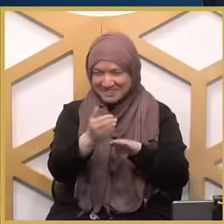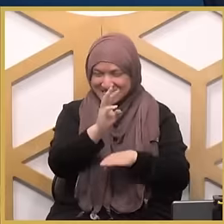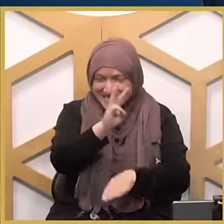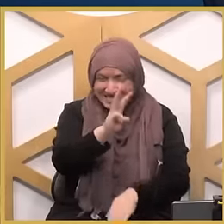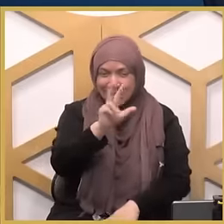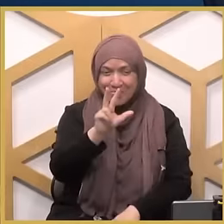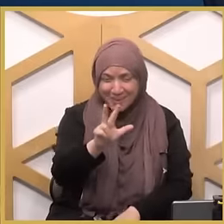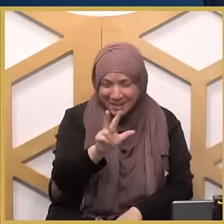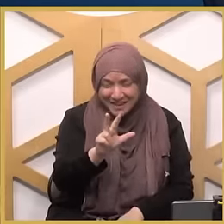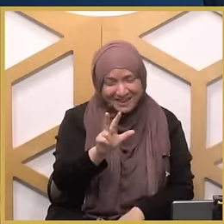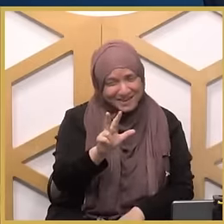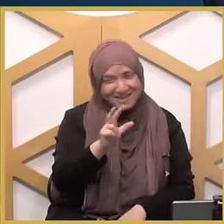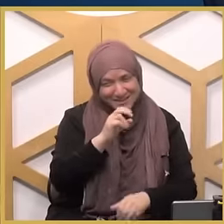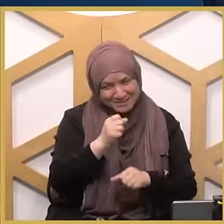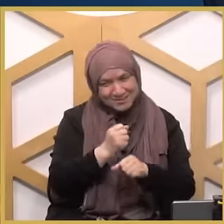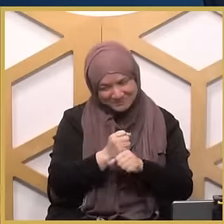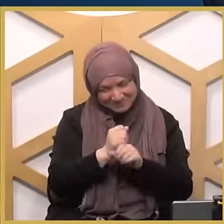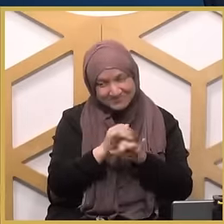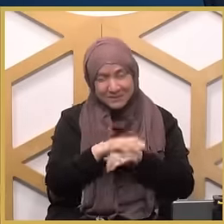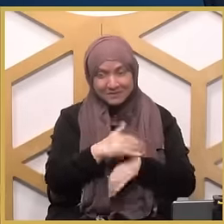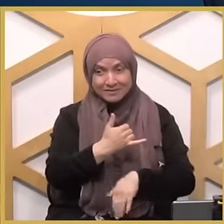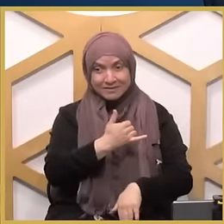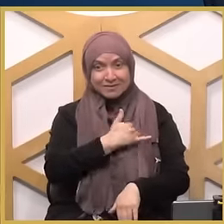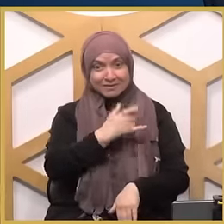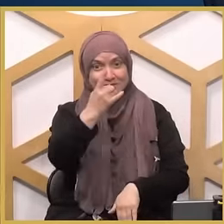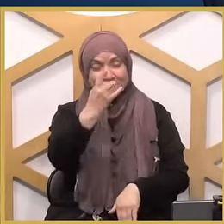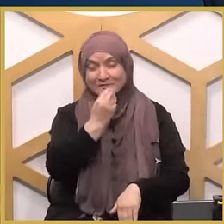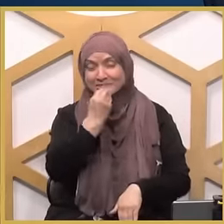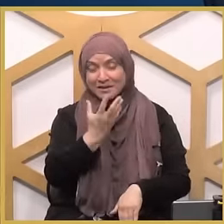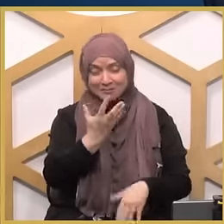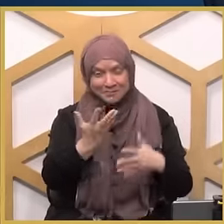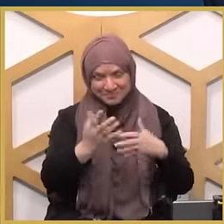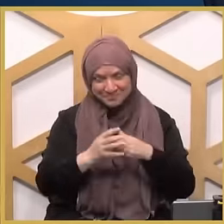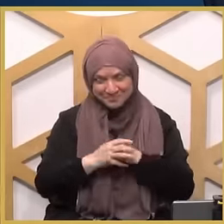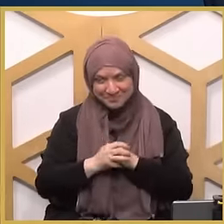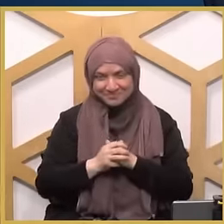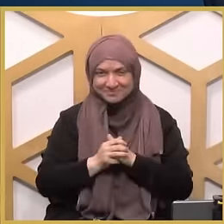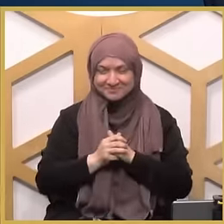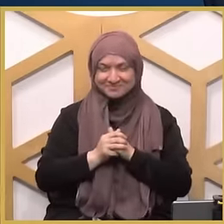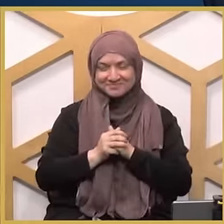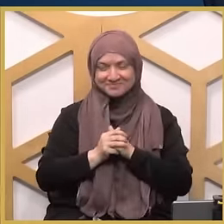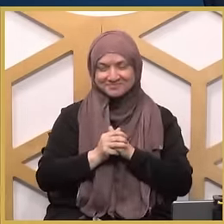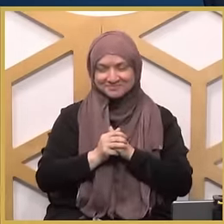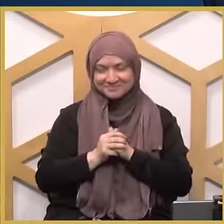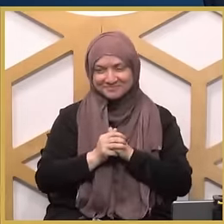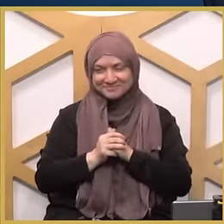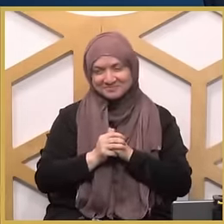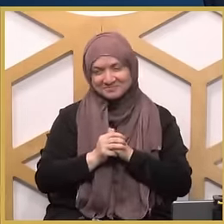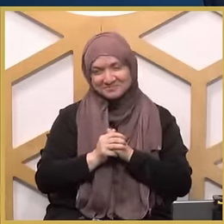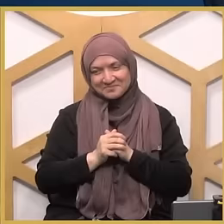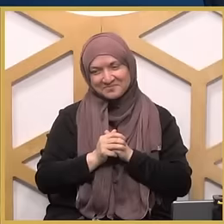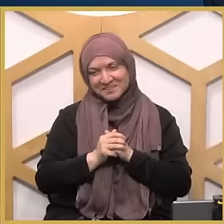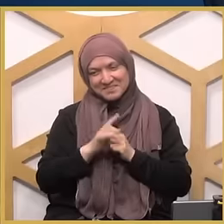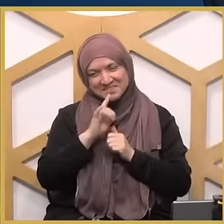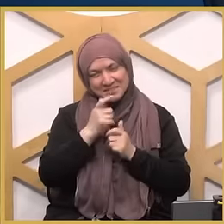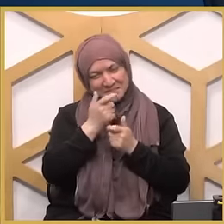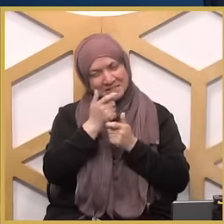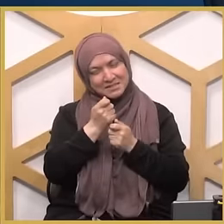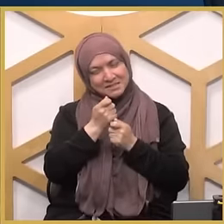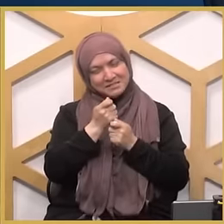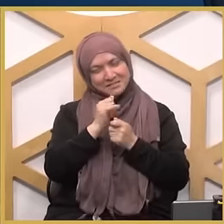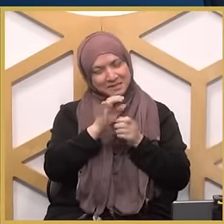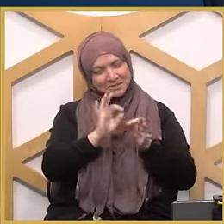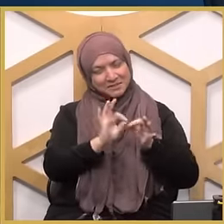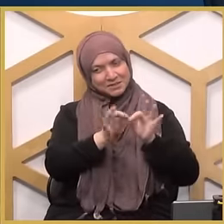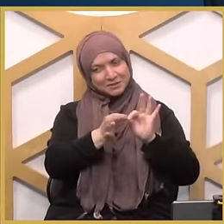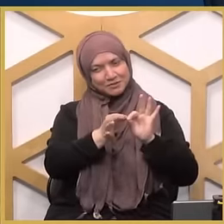really. Why would Allah azza wa jal allow Uthman to be the third khalifa and to live that long, actually, to serve the ummah longer than probably